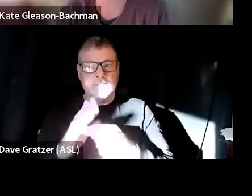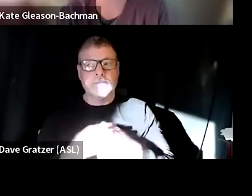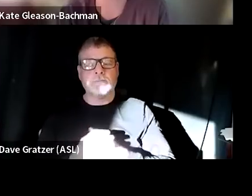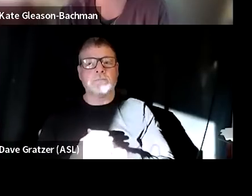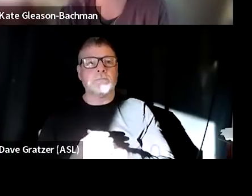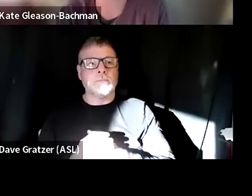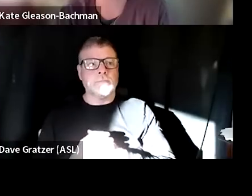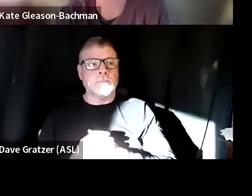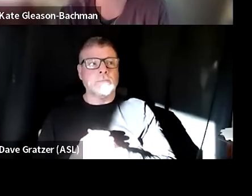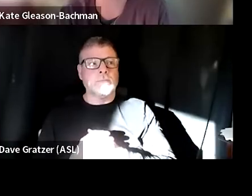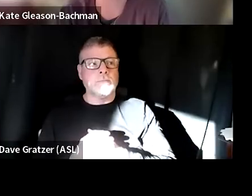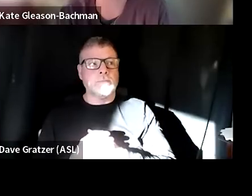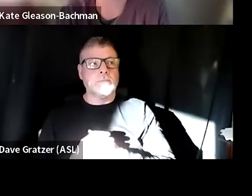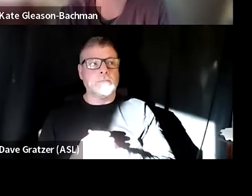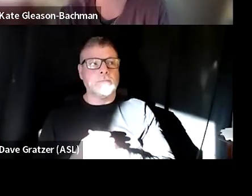Um,